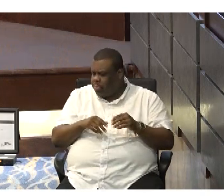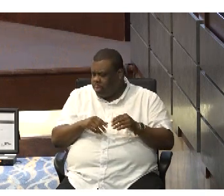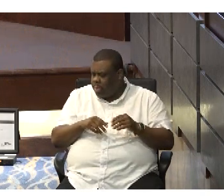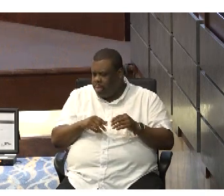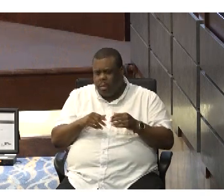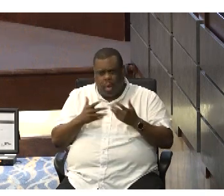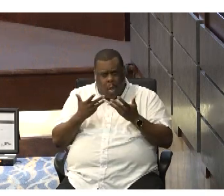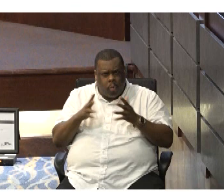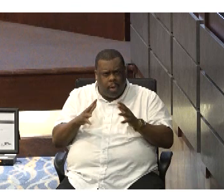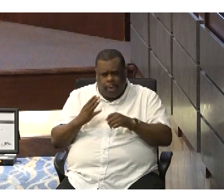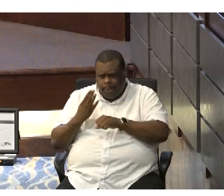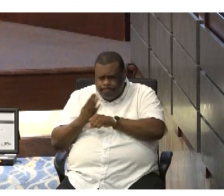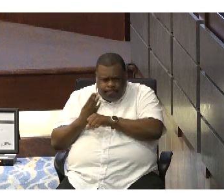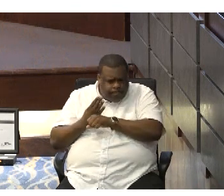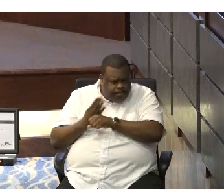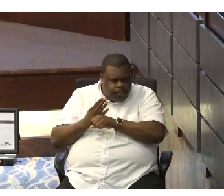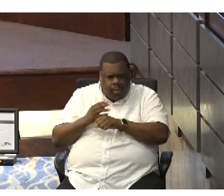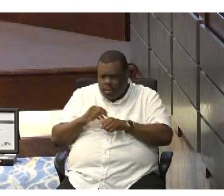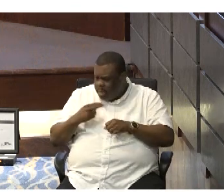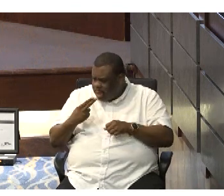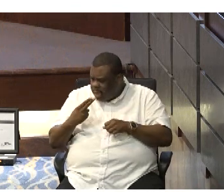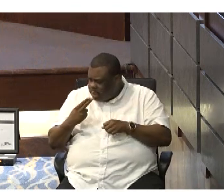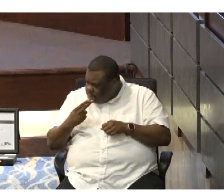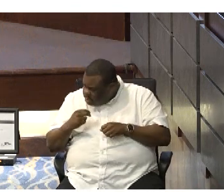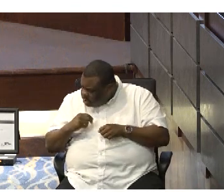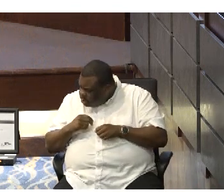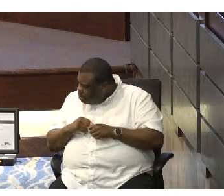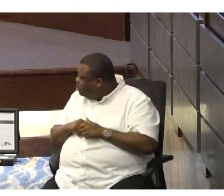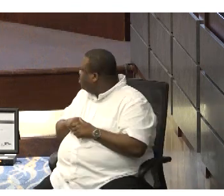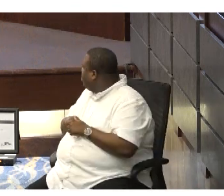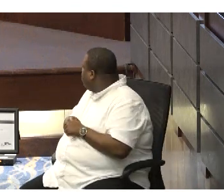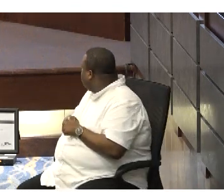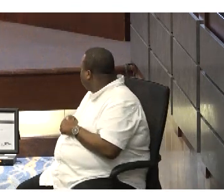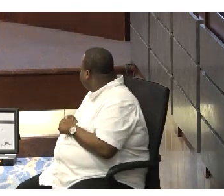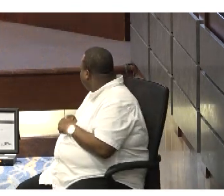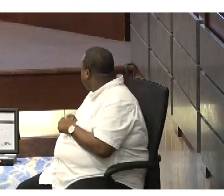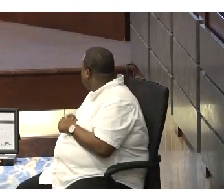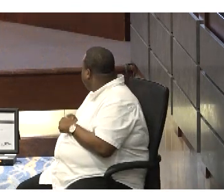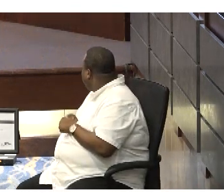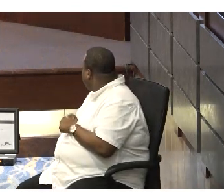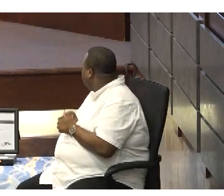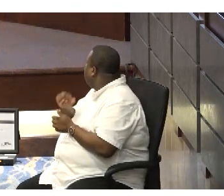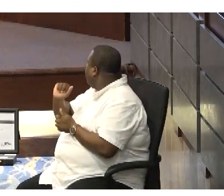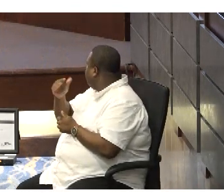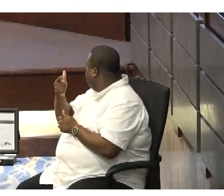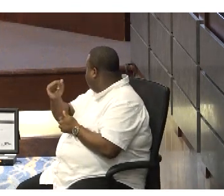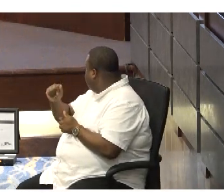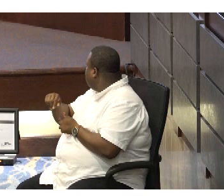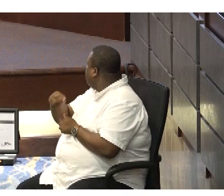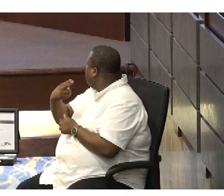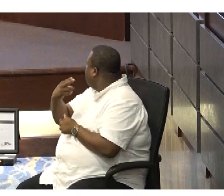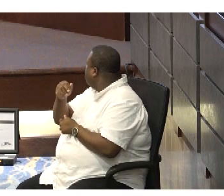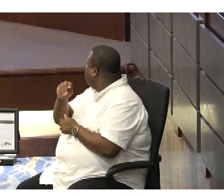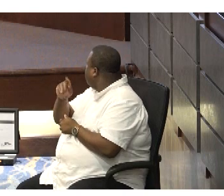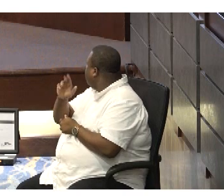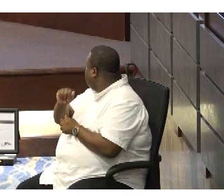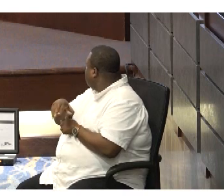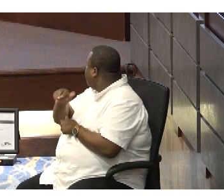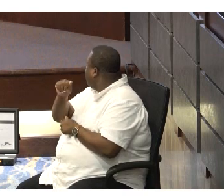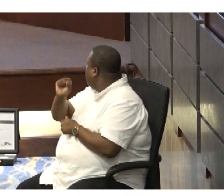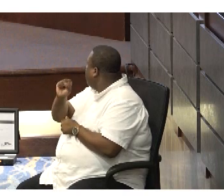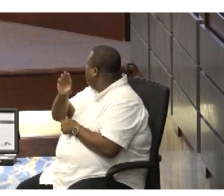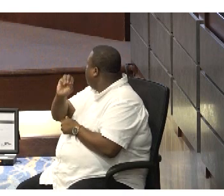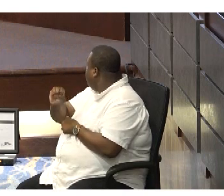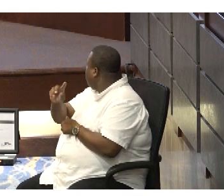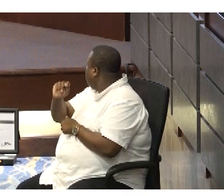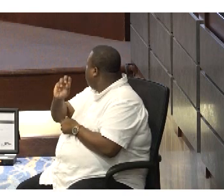comment period with AGC, Heart of Texas Builders, ASCE, Texas Professional Engineers, and the